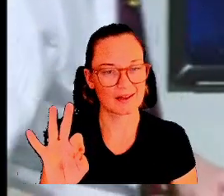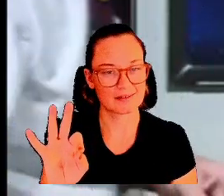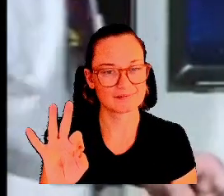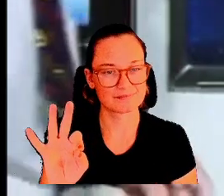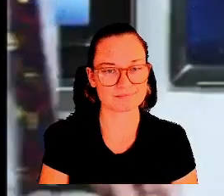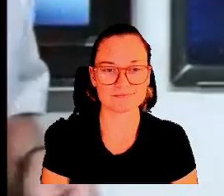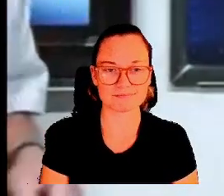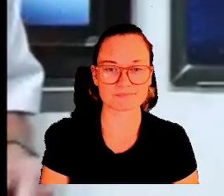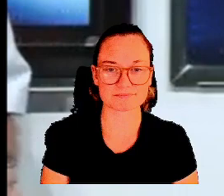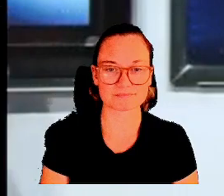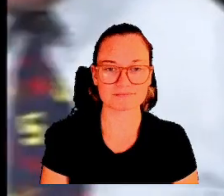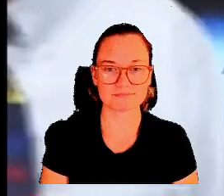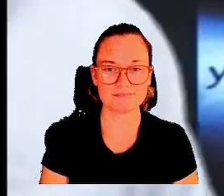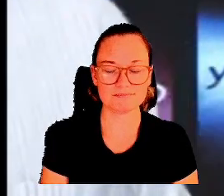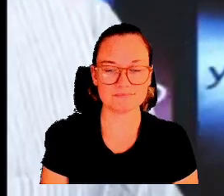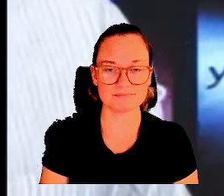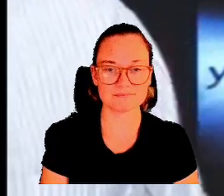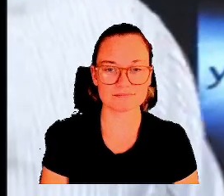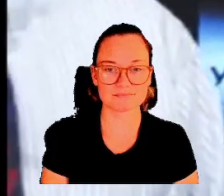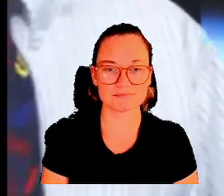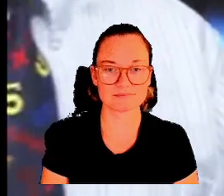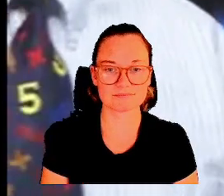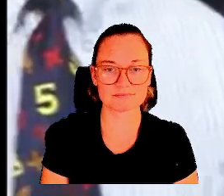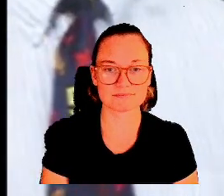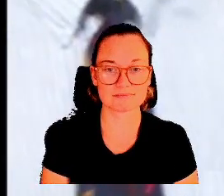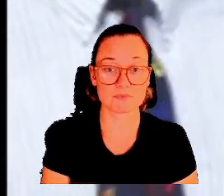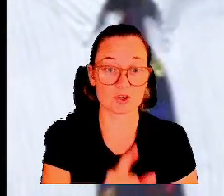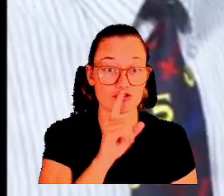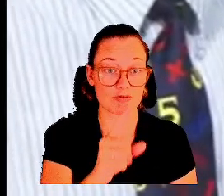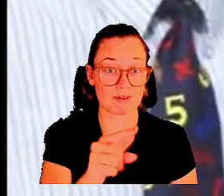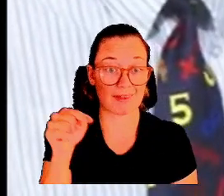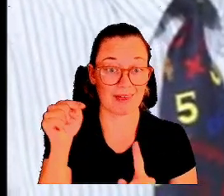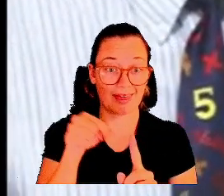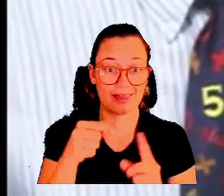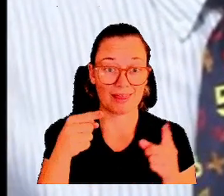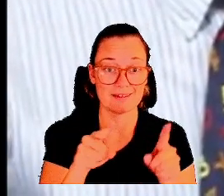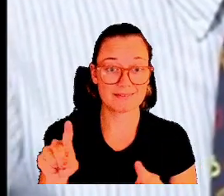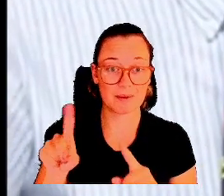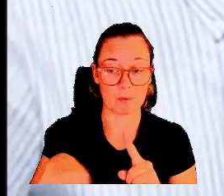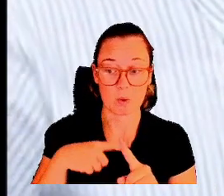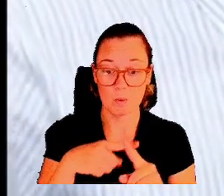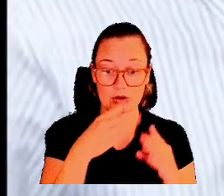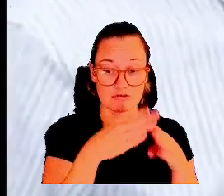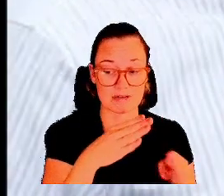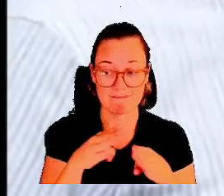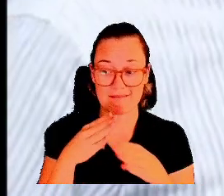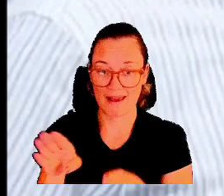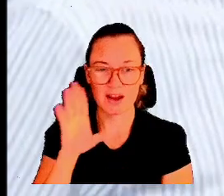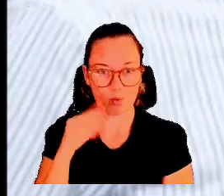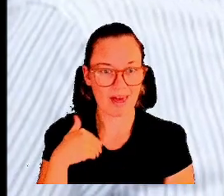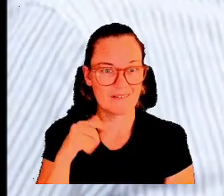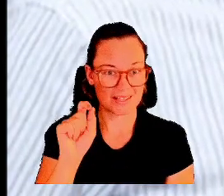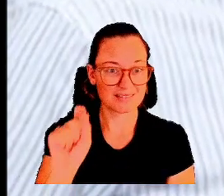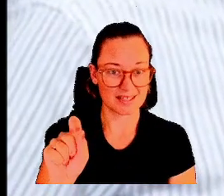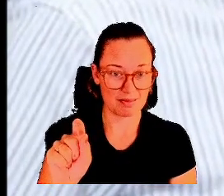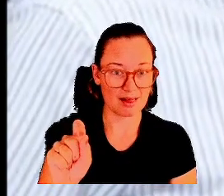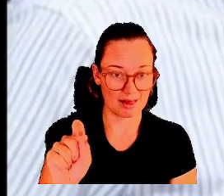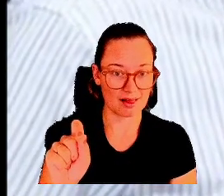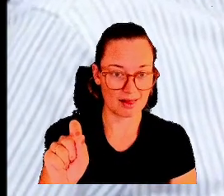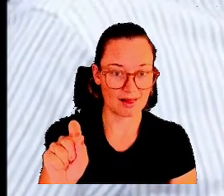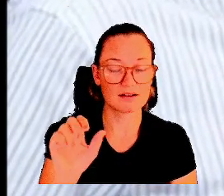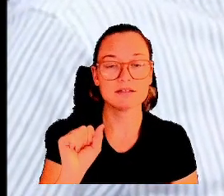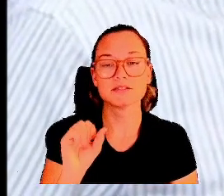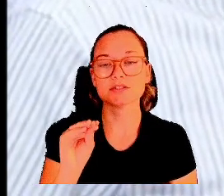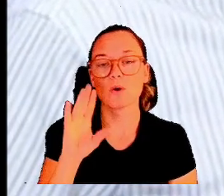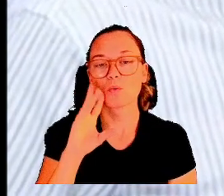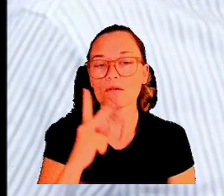Okay? So quite often this will happen when you're dividing, you'll get a decimal. So usually when we calculate an average,